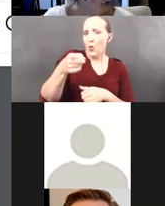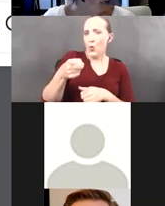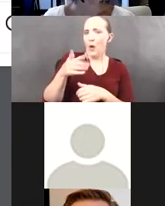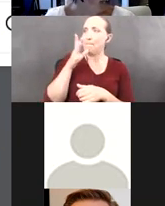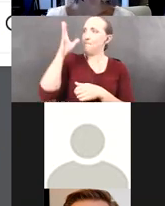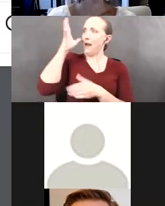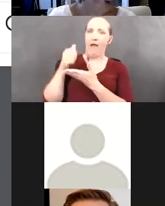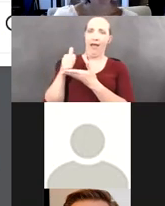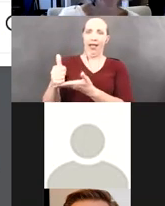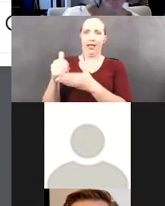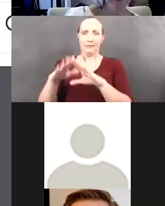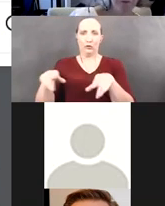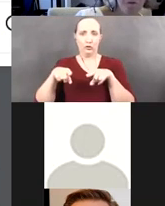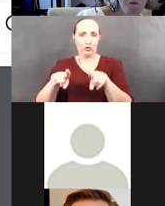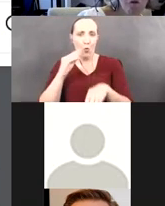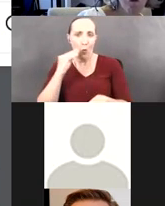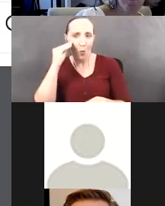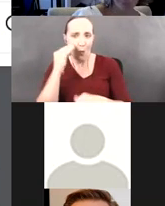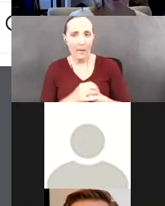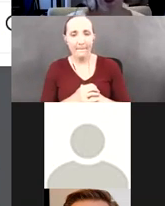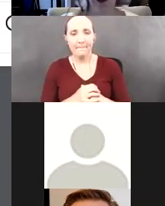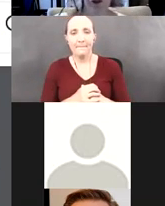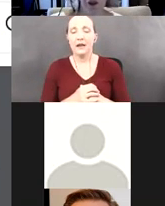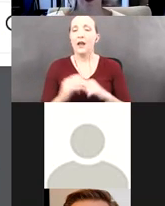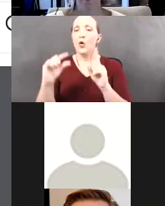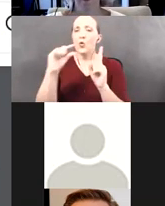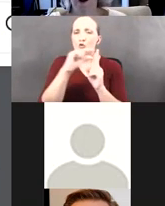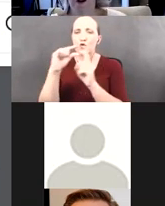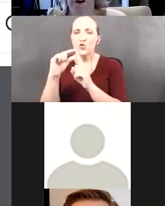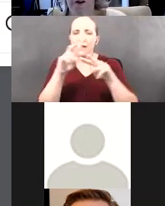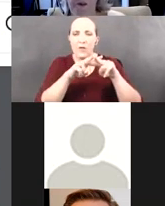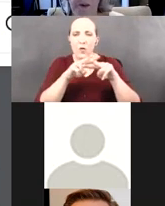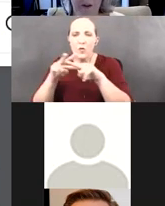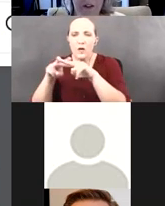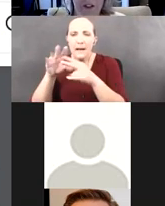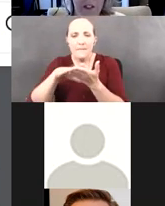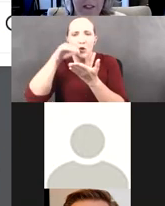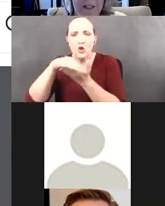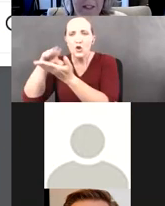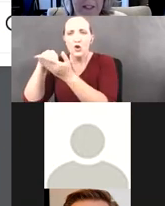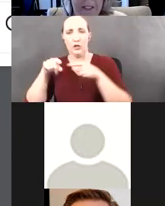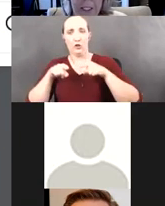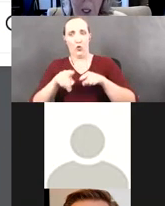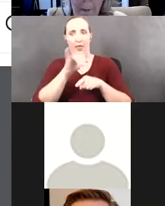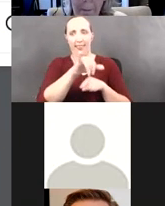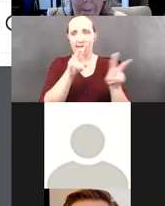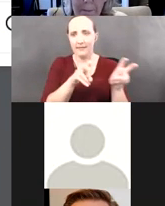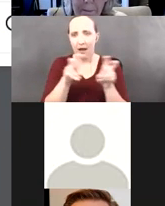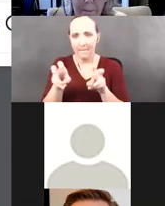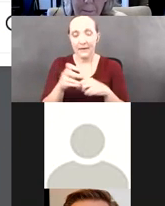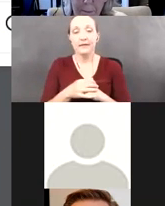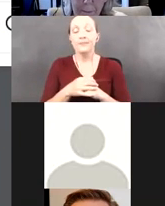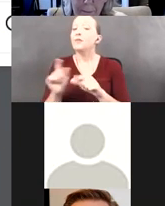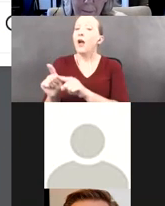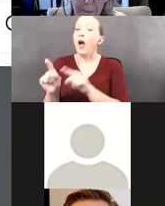usted le puede ayudar a su hijo en casa, vocabulary terms that your child términos de will learn during vocabulario the que topic, su hijo aprenderá as durante well este as